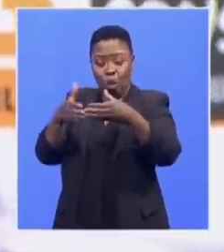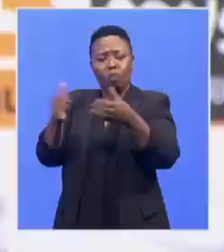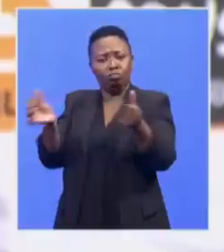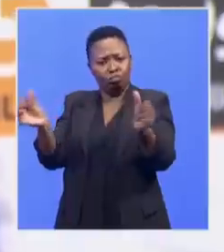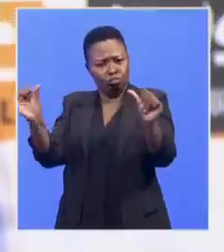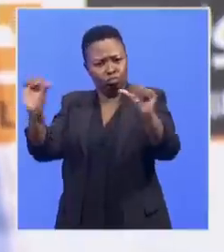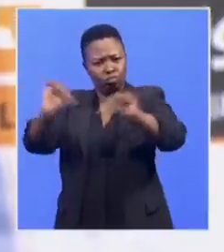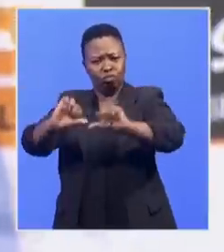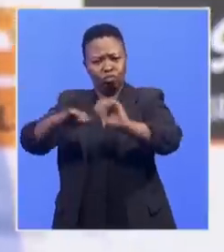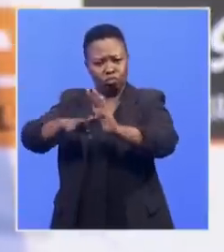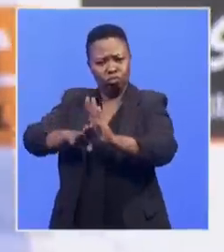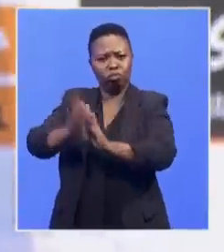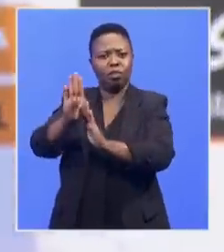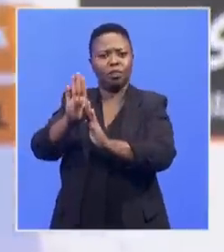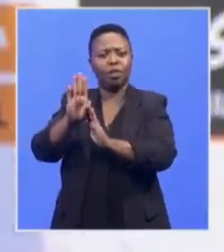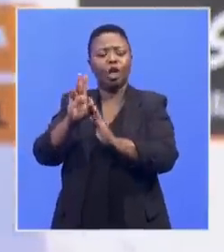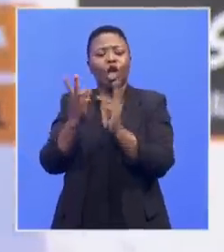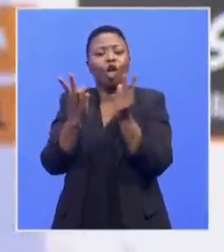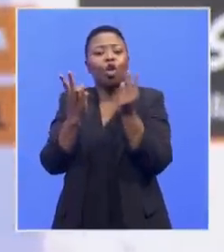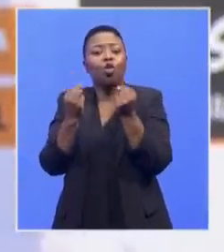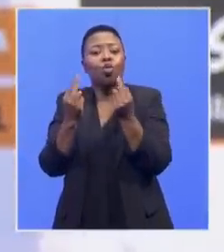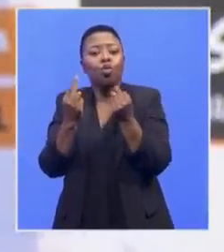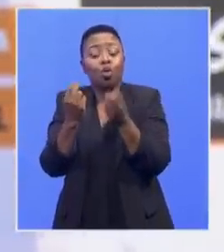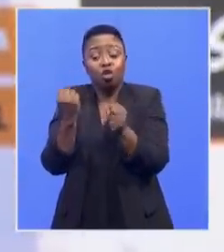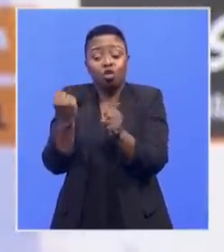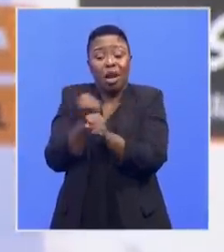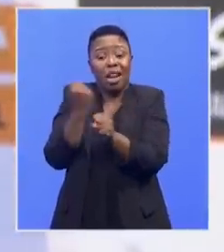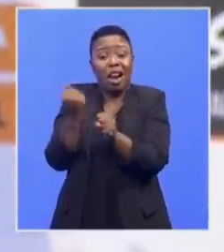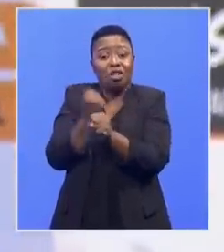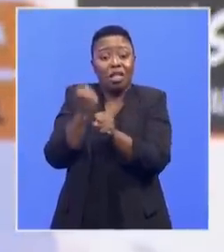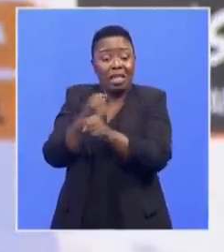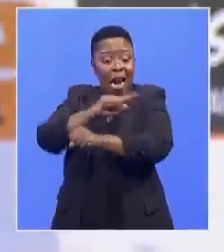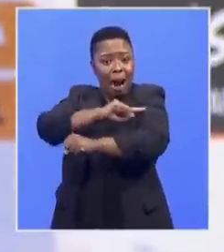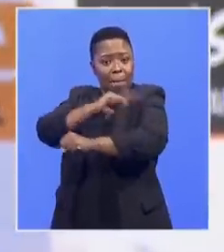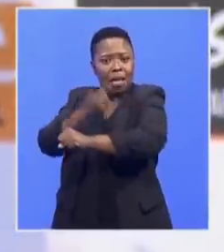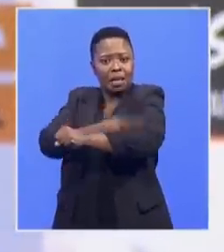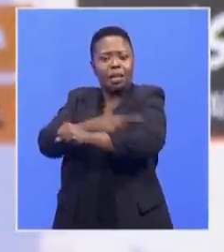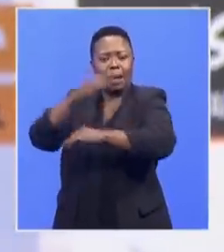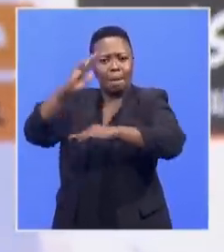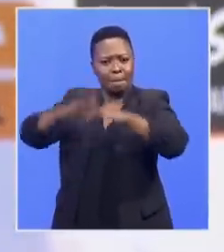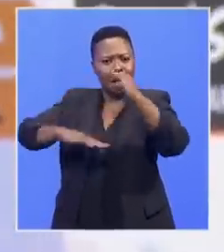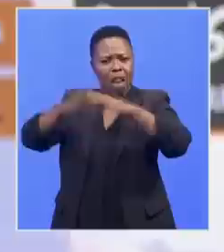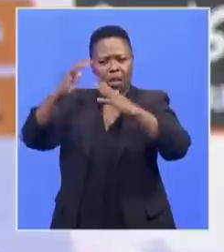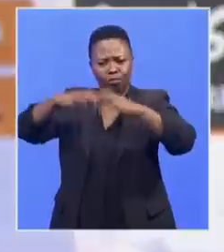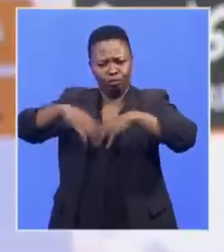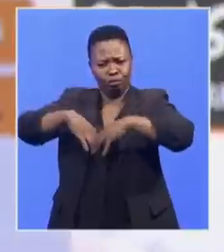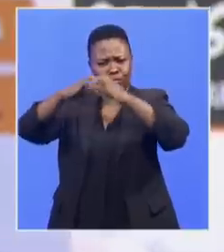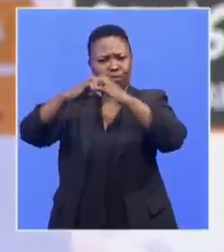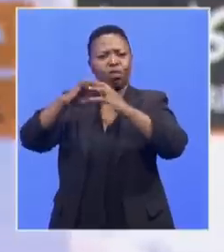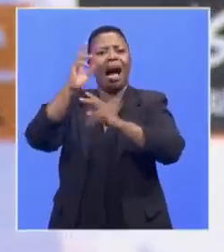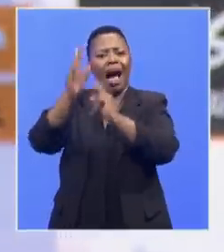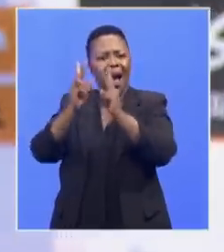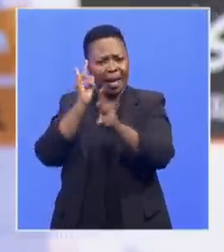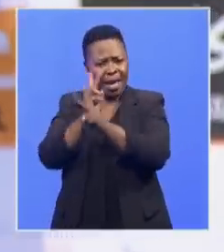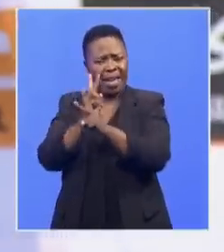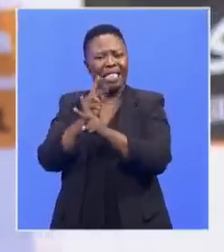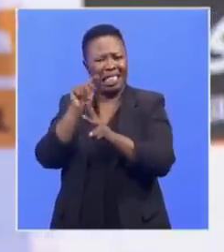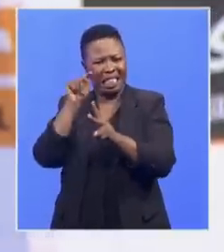build new generation capacity as a matter of greatest urgency.